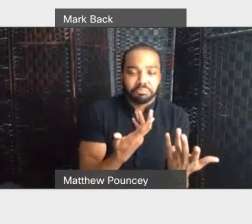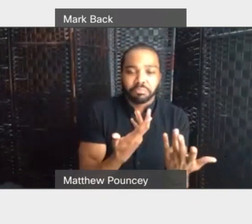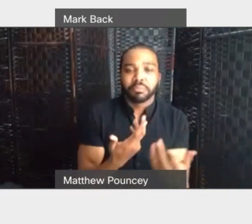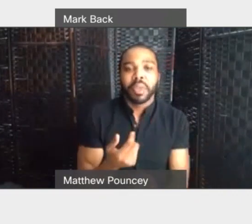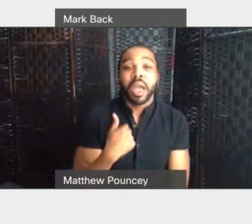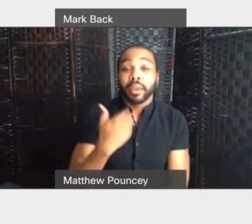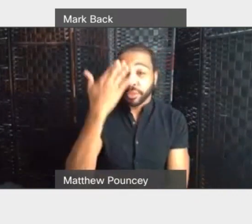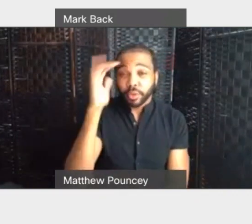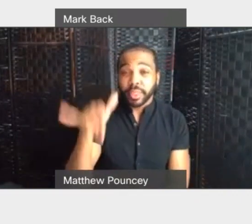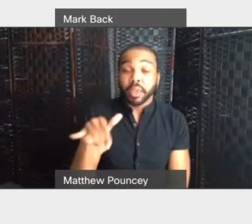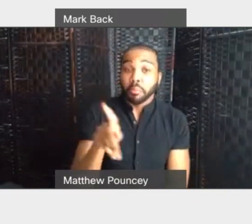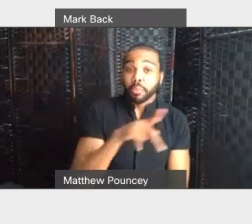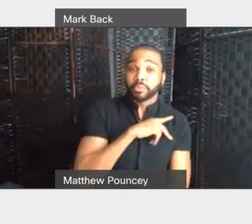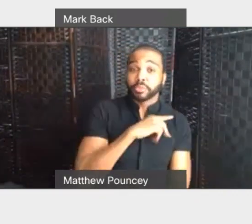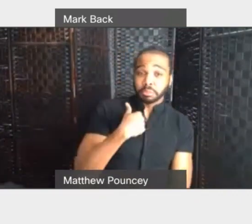a personal level,